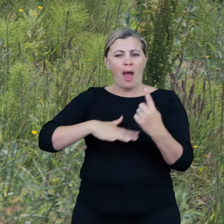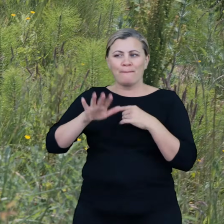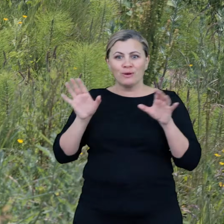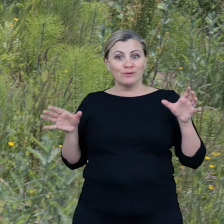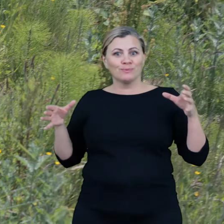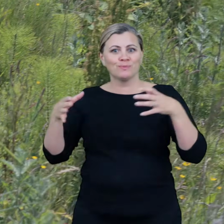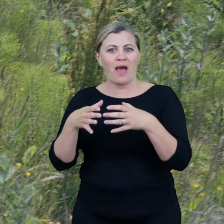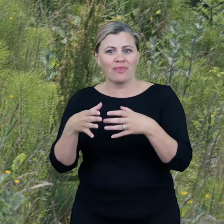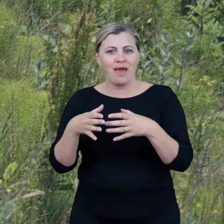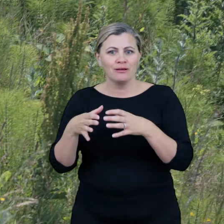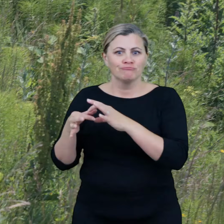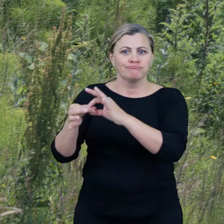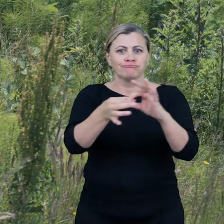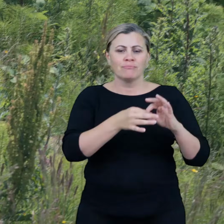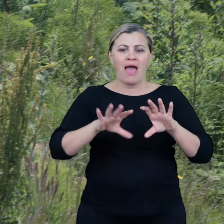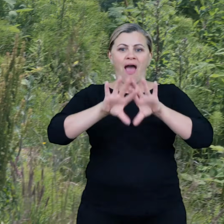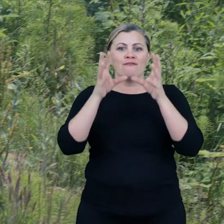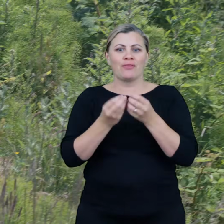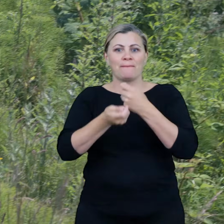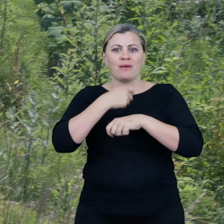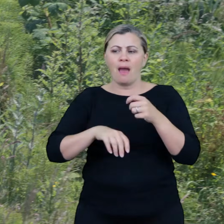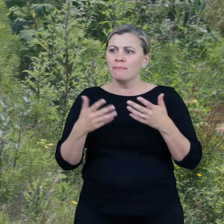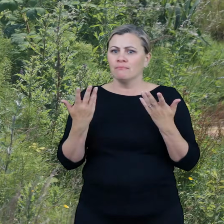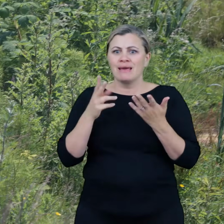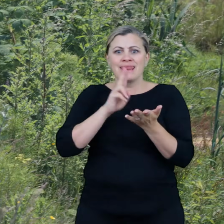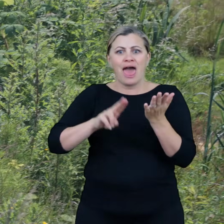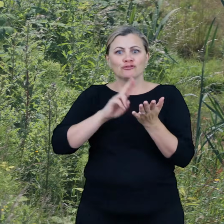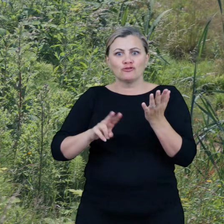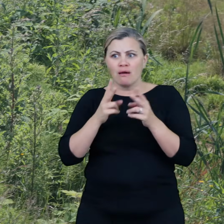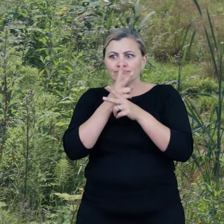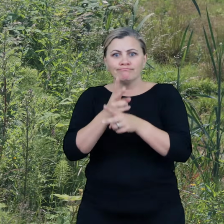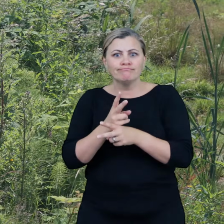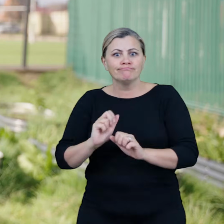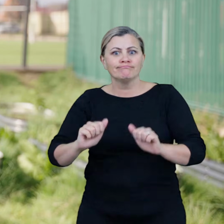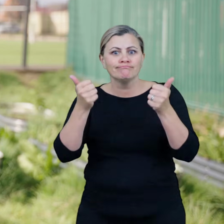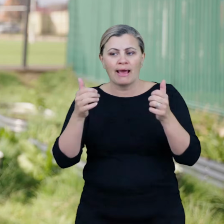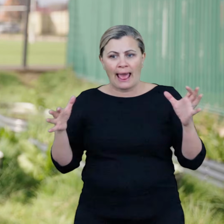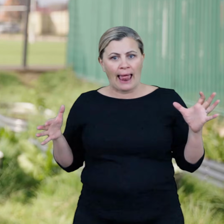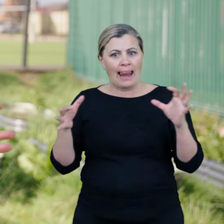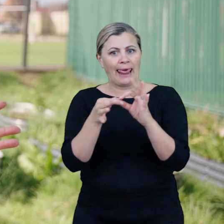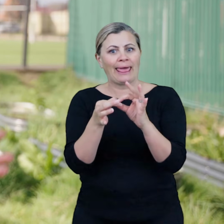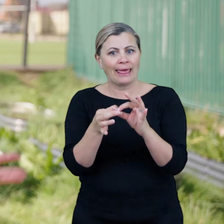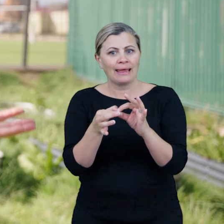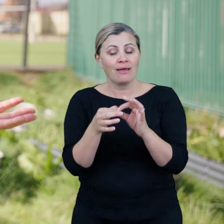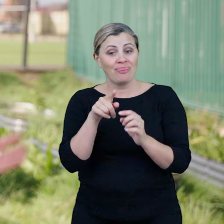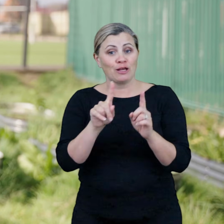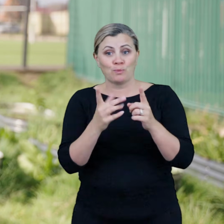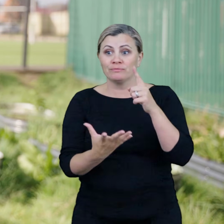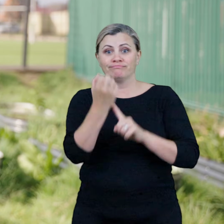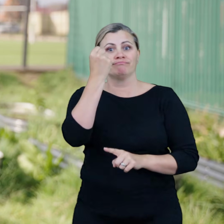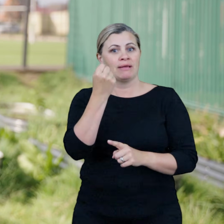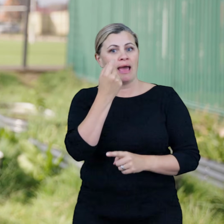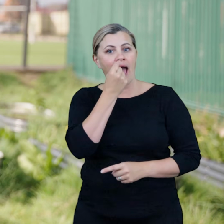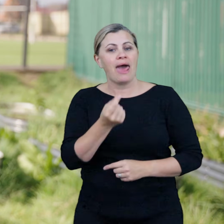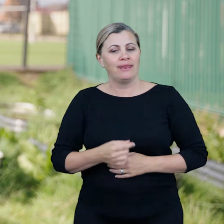community comes together. It's joining up, the whole thing comes together, so it becomes a pathway for nature. Link it all together, and here's what you get.